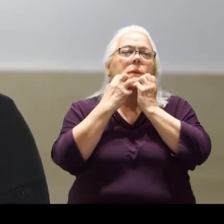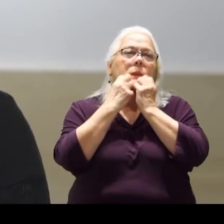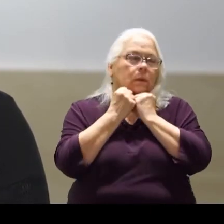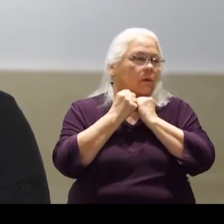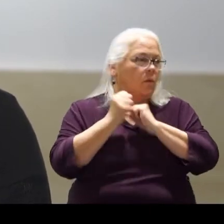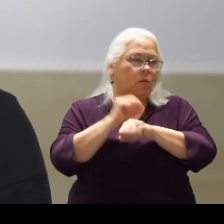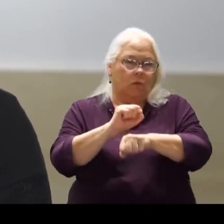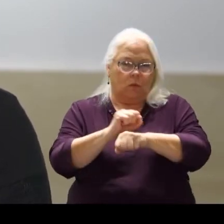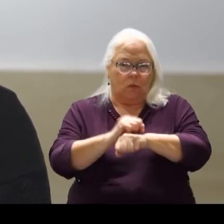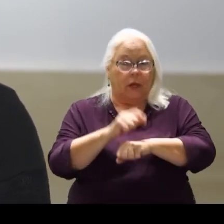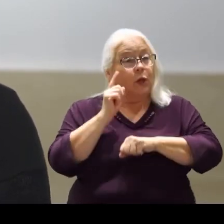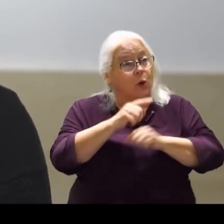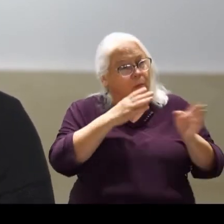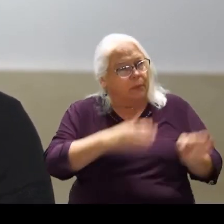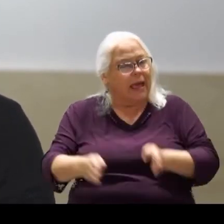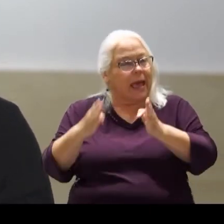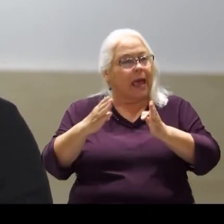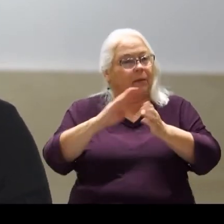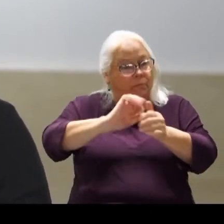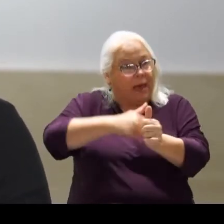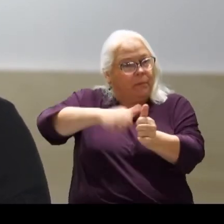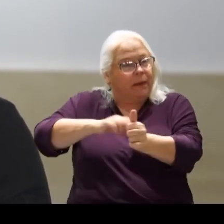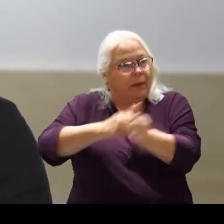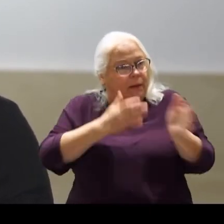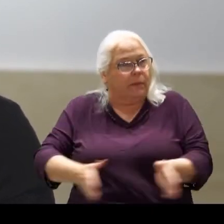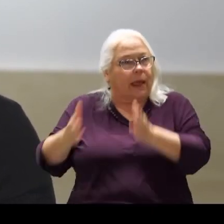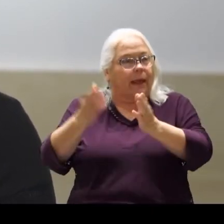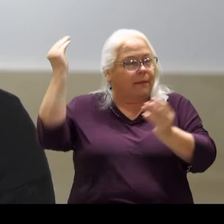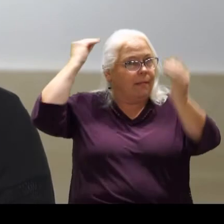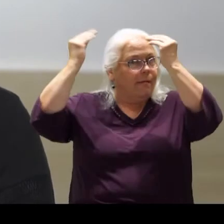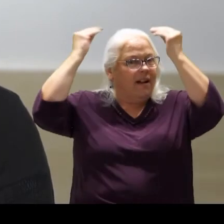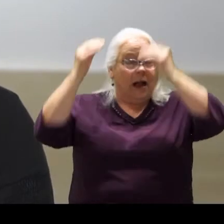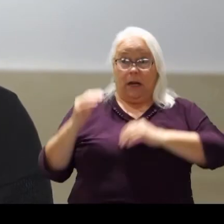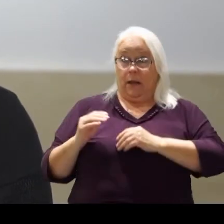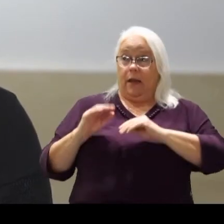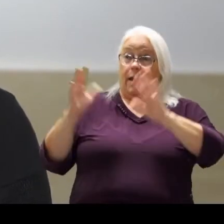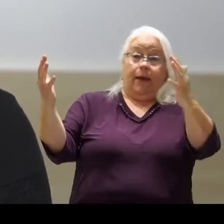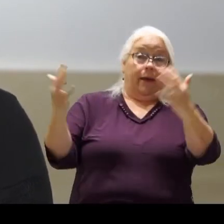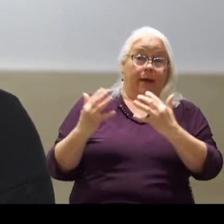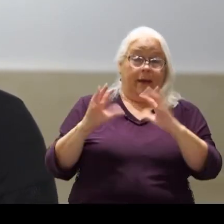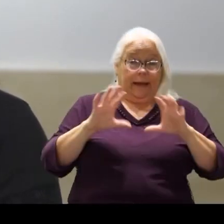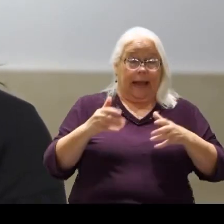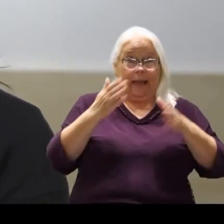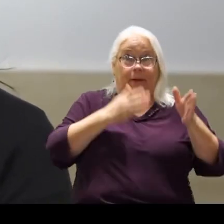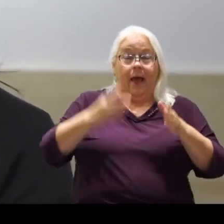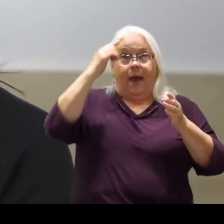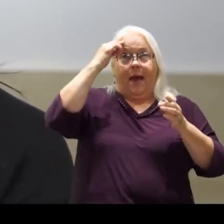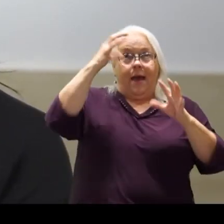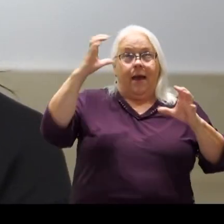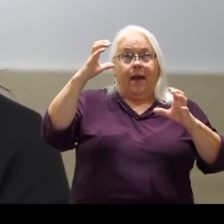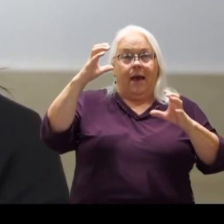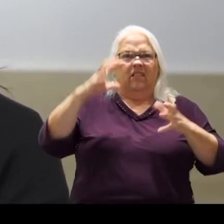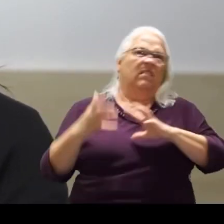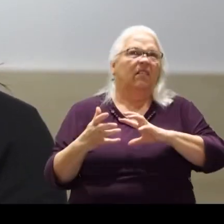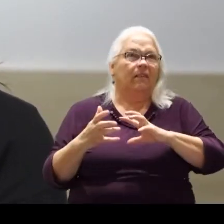meaningful is to plan so that you can improvise. The classes are not always going to go as you want them